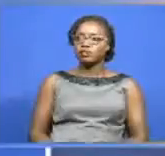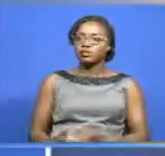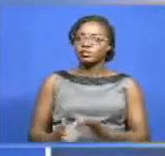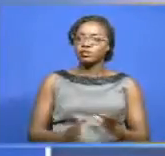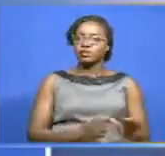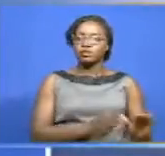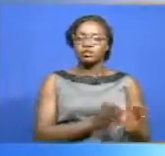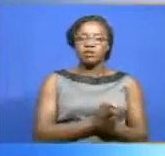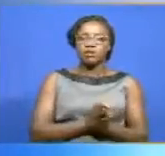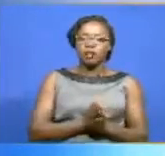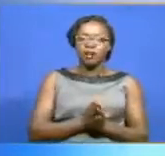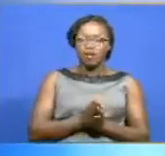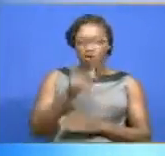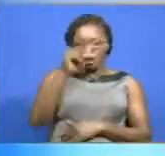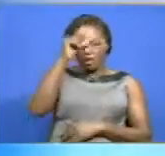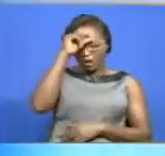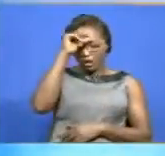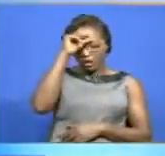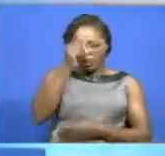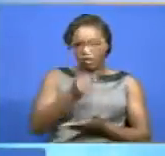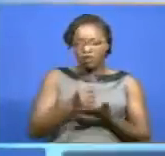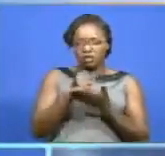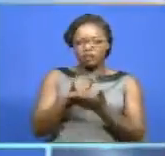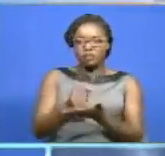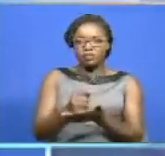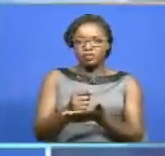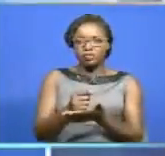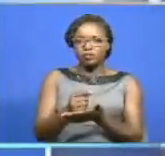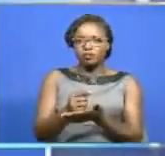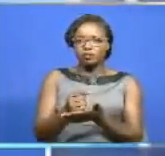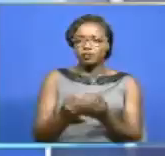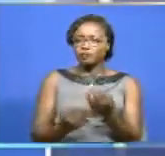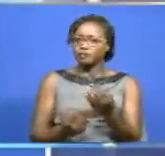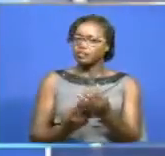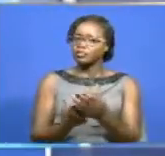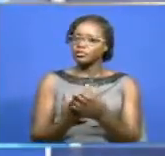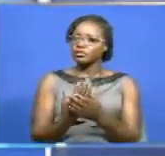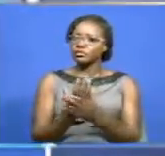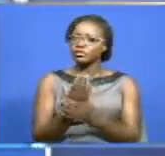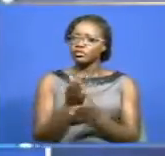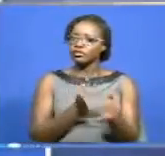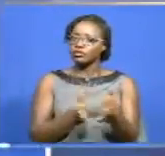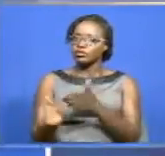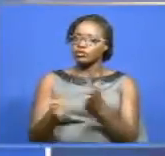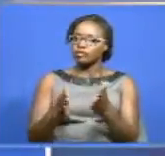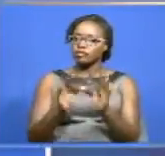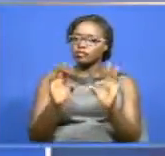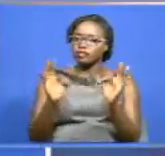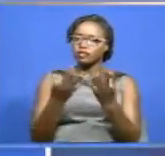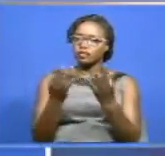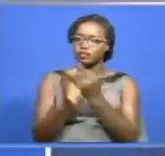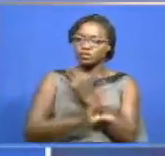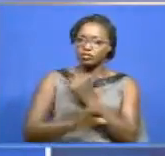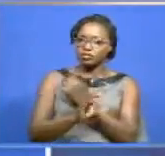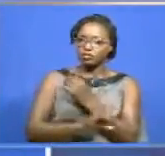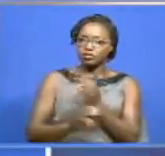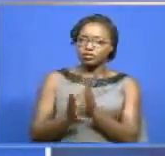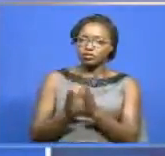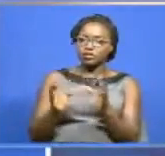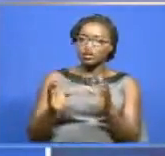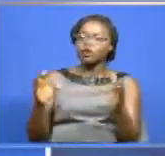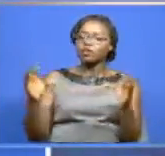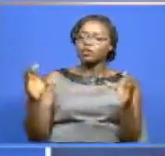And the government has been urged to intervene in the recent spike in the numbers of street families in the country. A